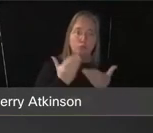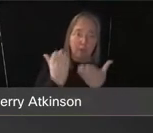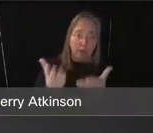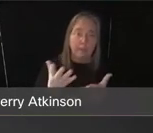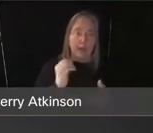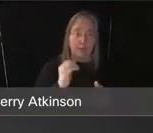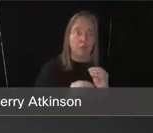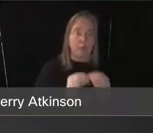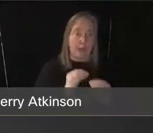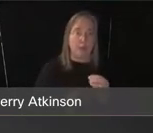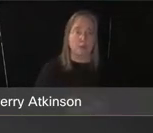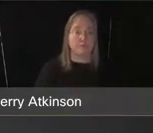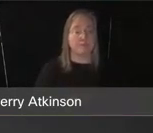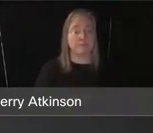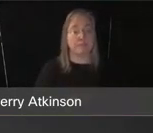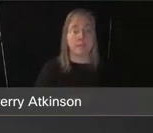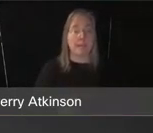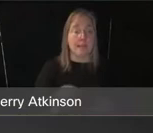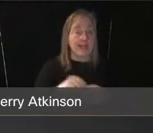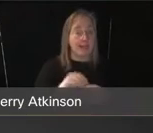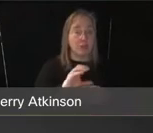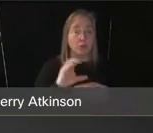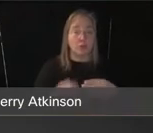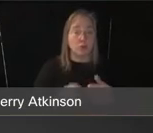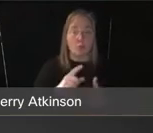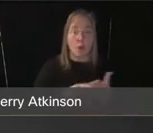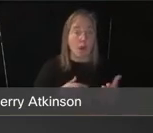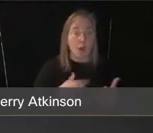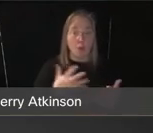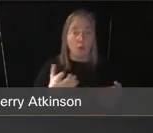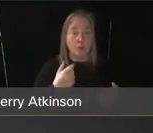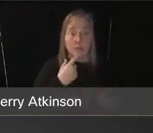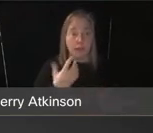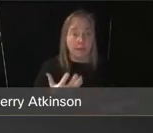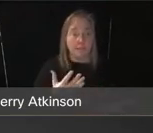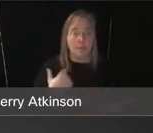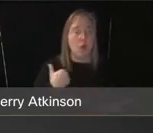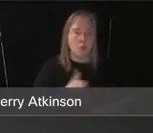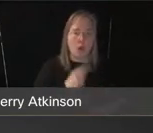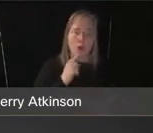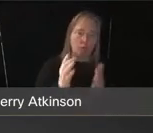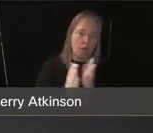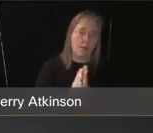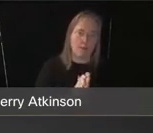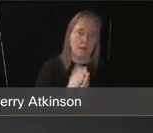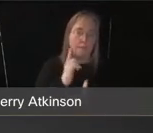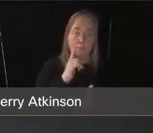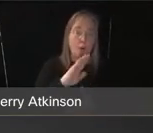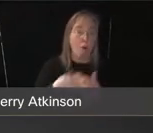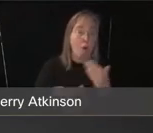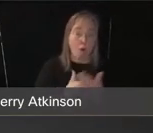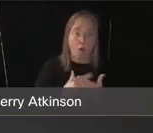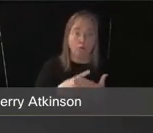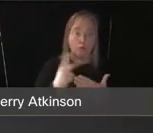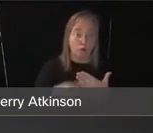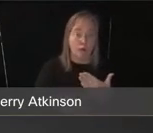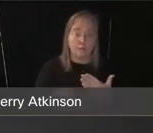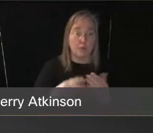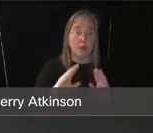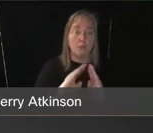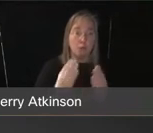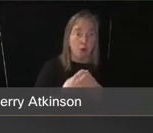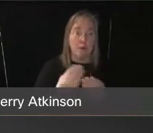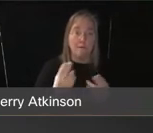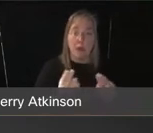repairs. In conclusion, what I would want to say is we are requesting for all the programs that Bureau of Highways